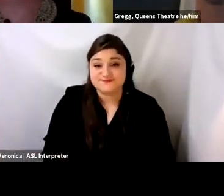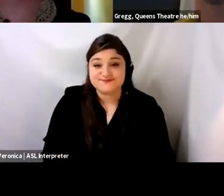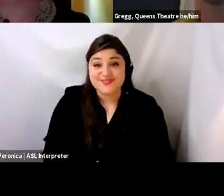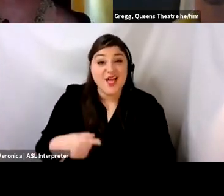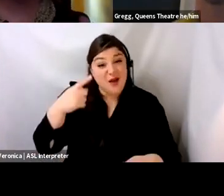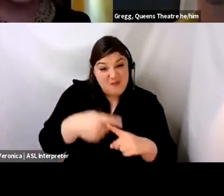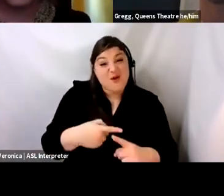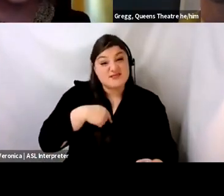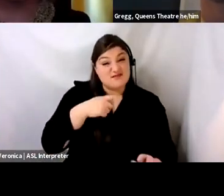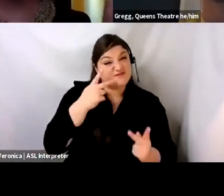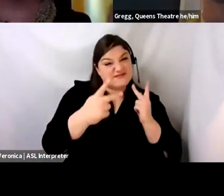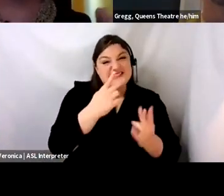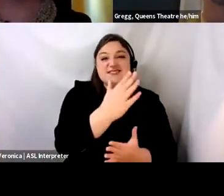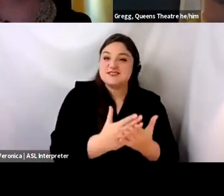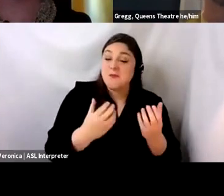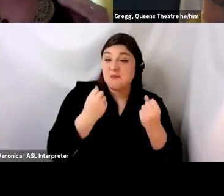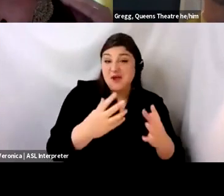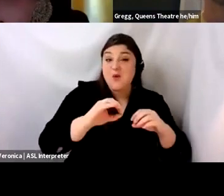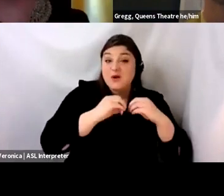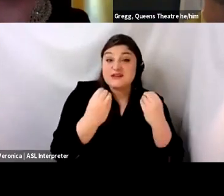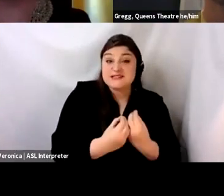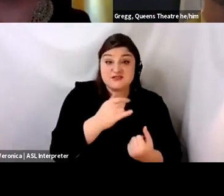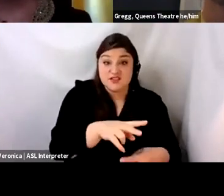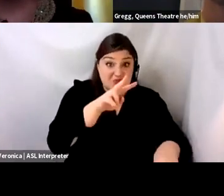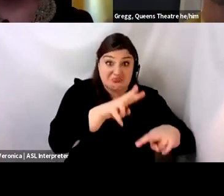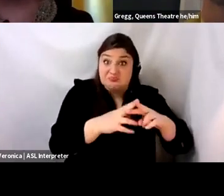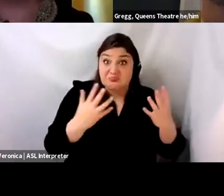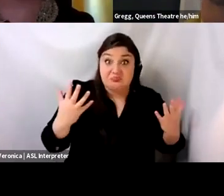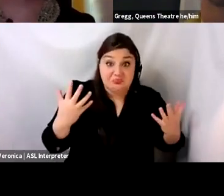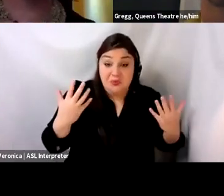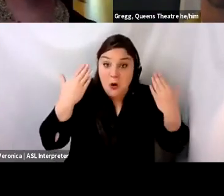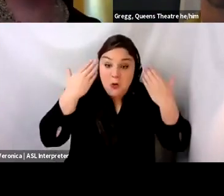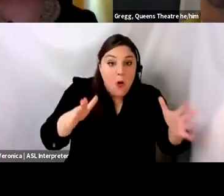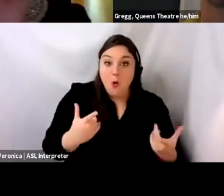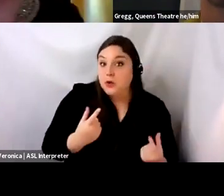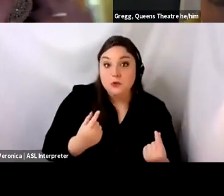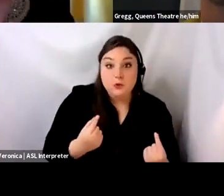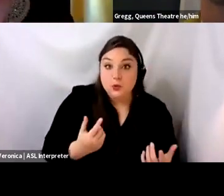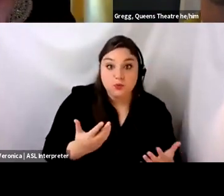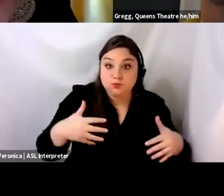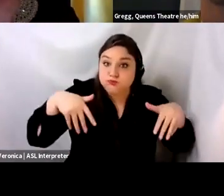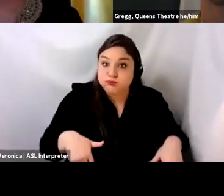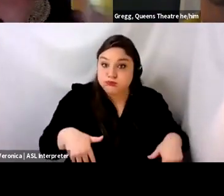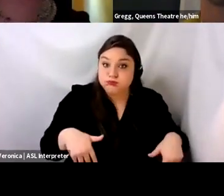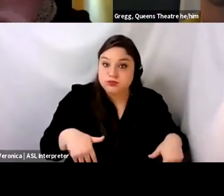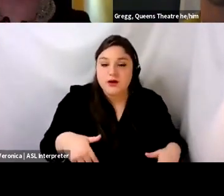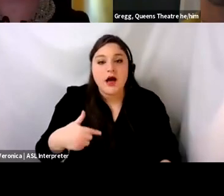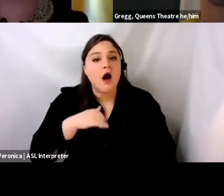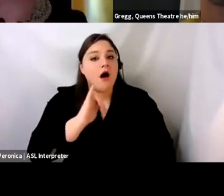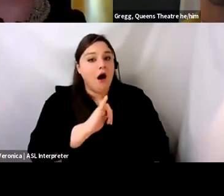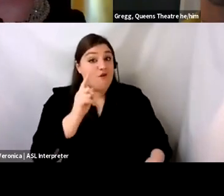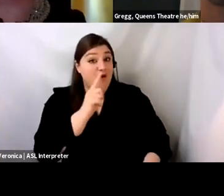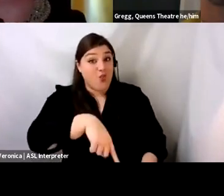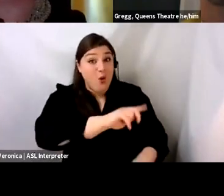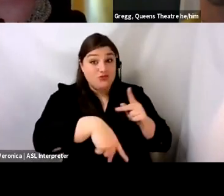And there was a lot of figuring out how to do things, you know, checking out different webinars and sharing information with other organizations. And